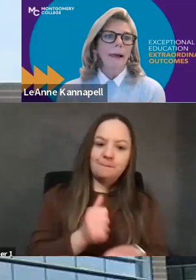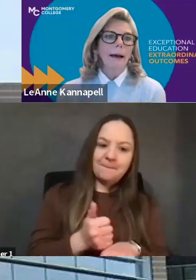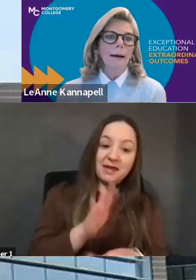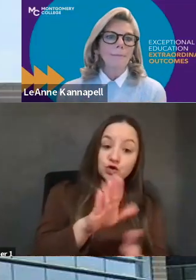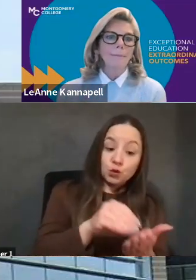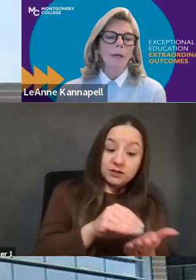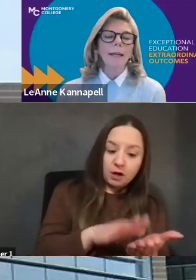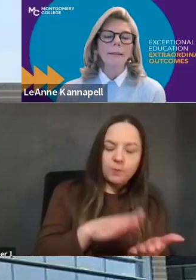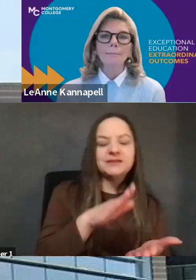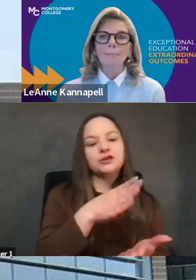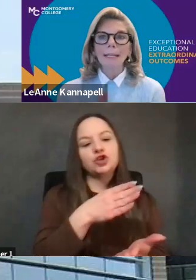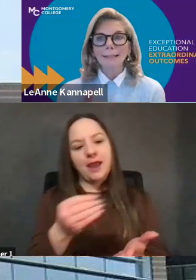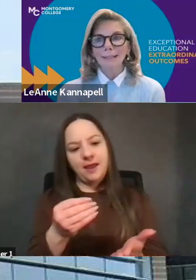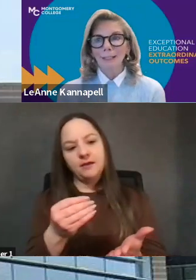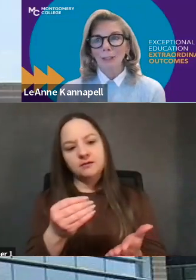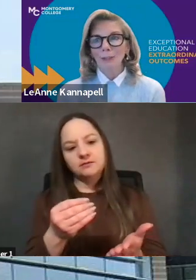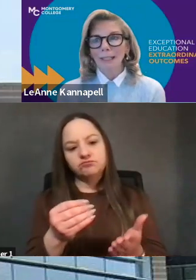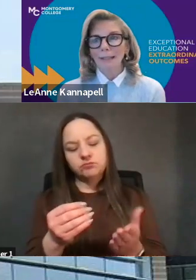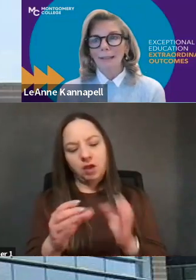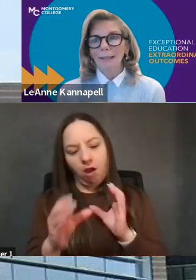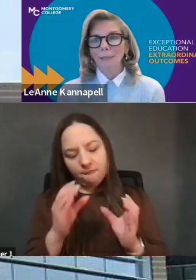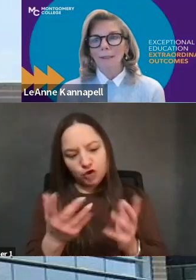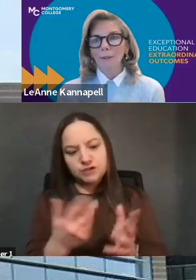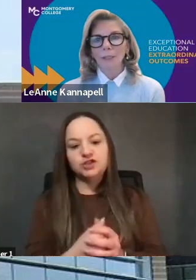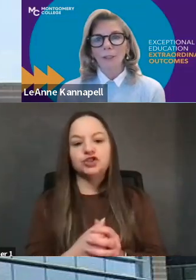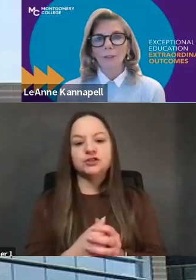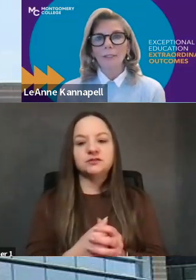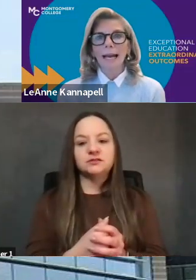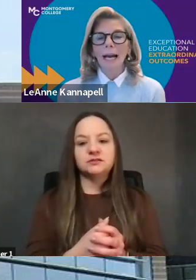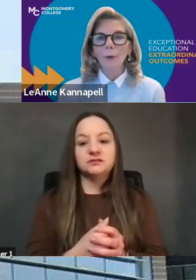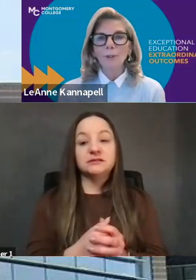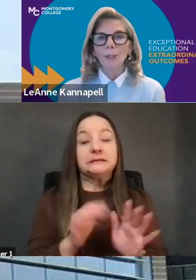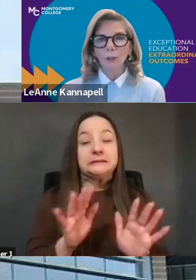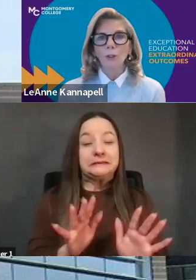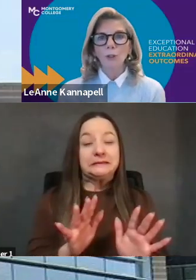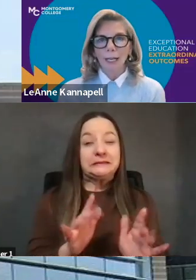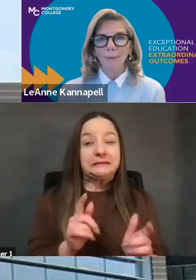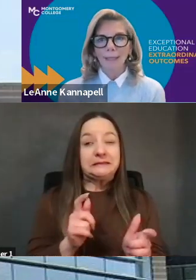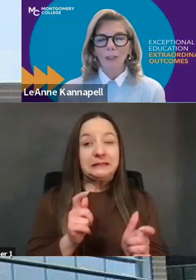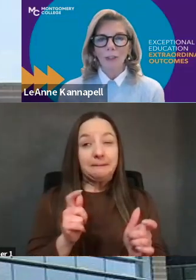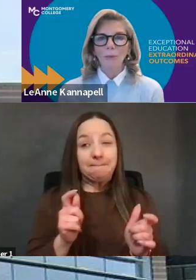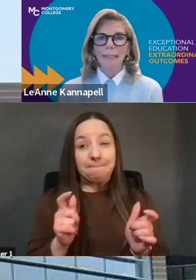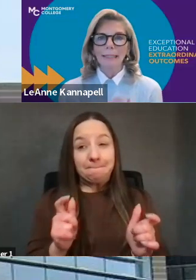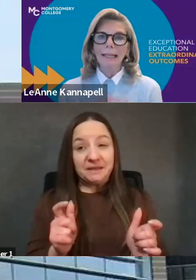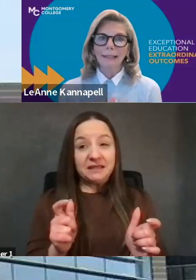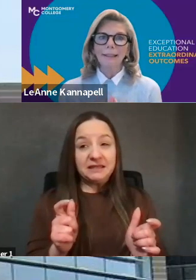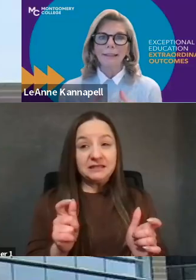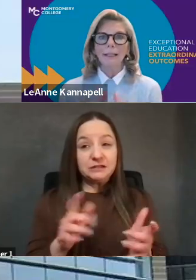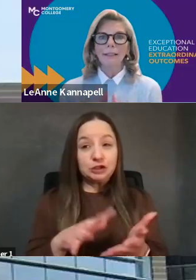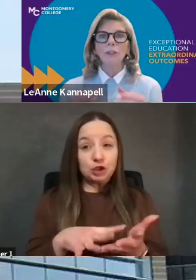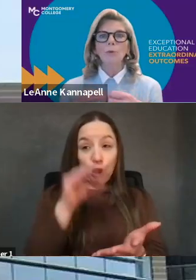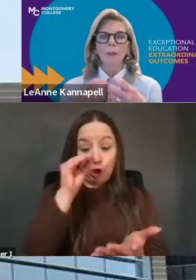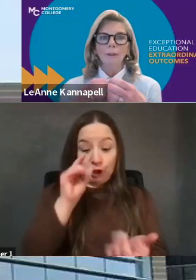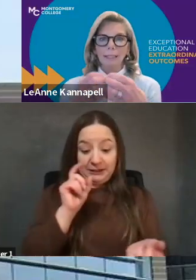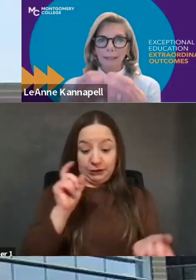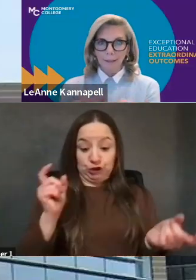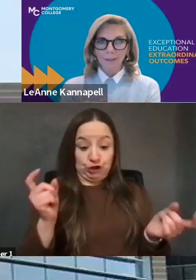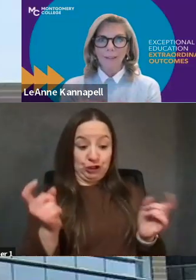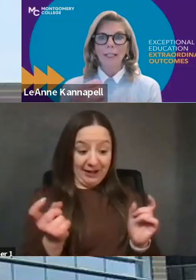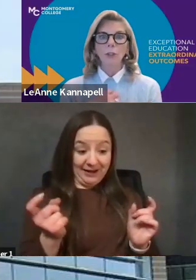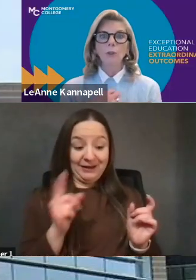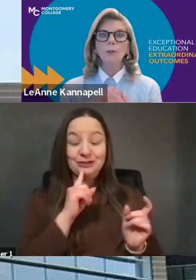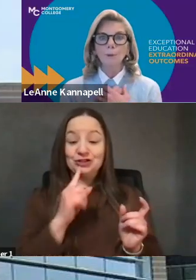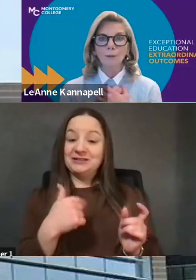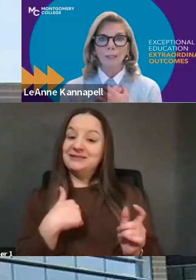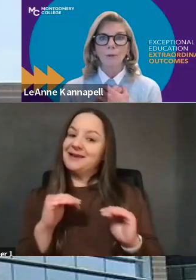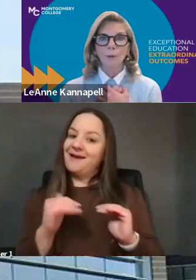conversation. The biggest thing too that I think a big learning curve is how to use your accommodations. Once again, in college, you are the